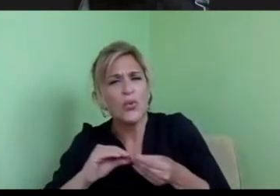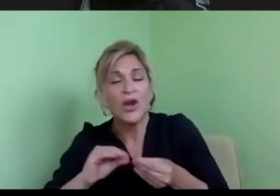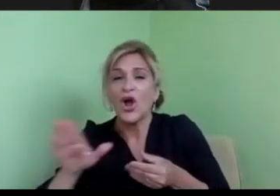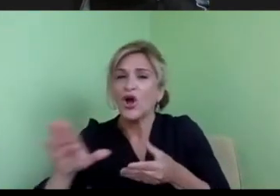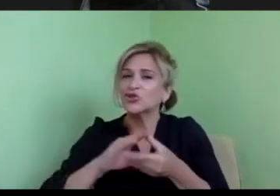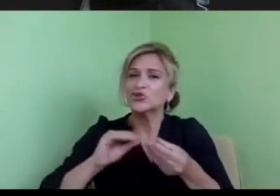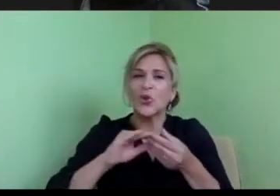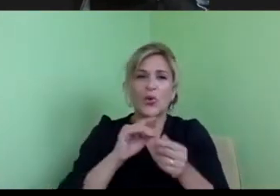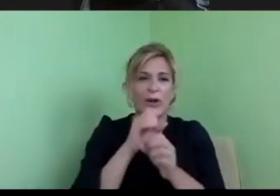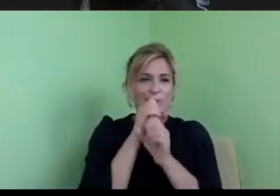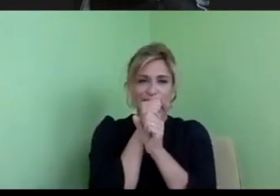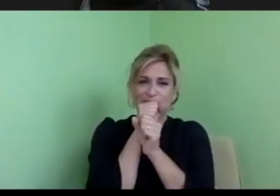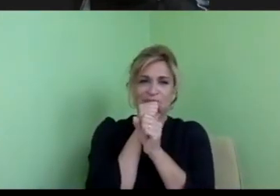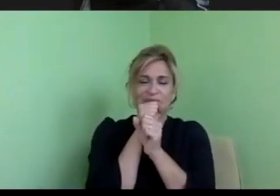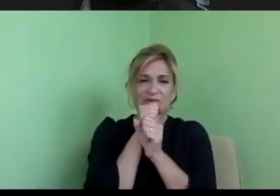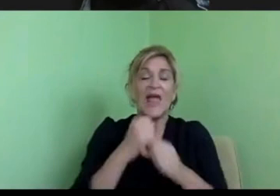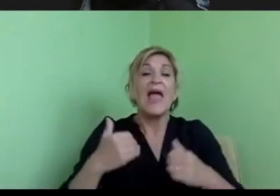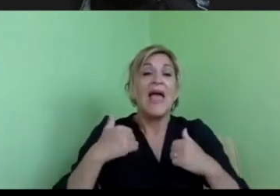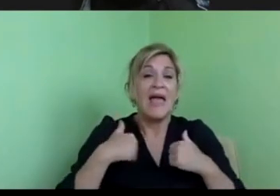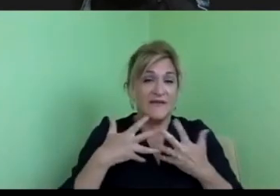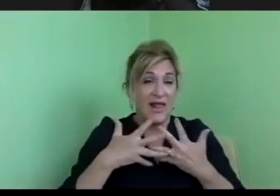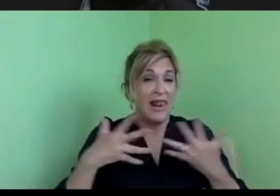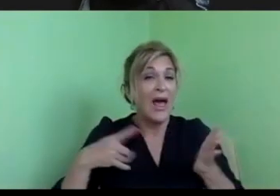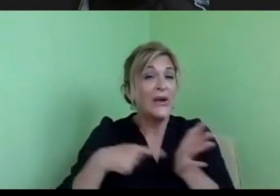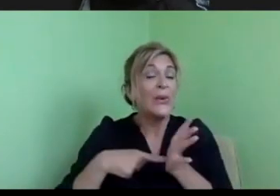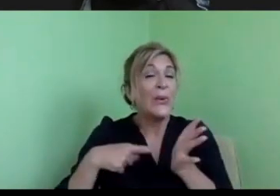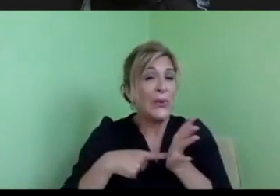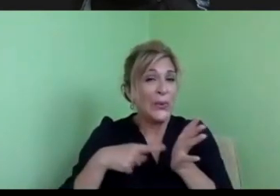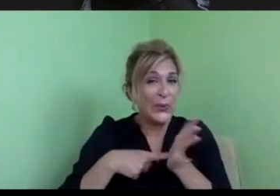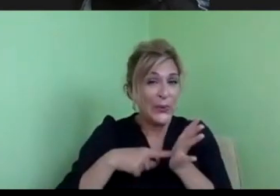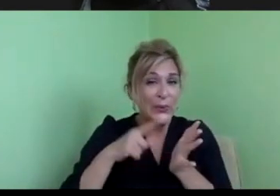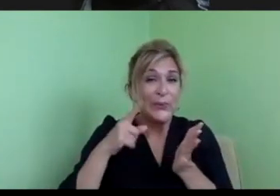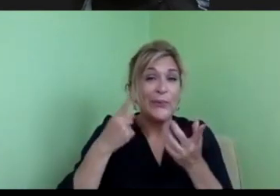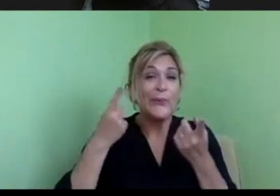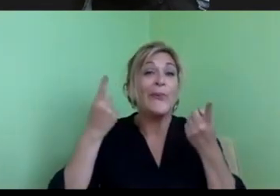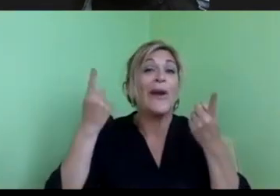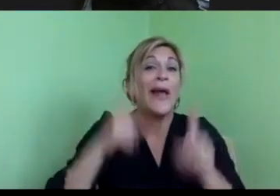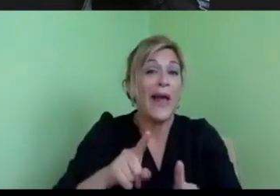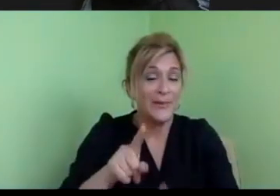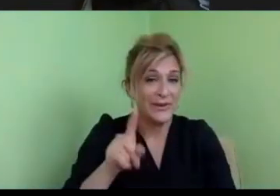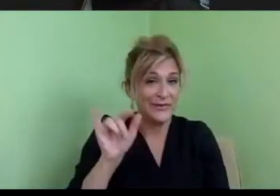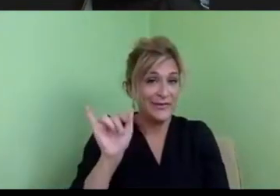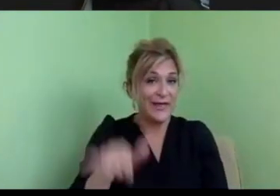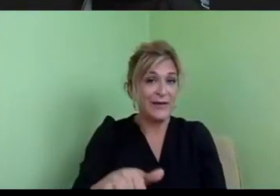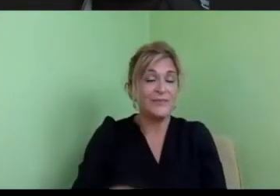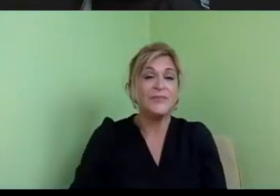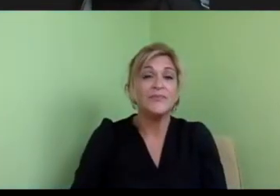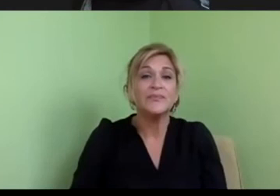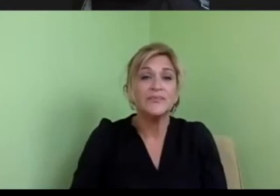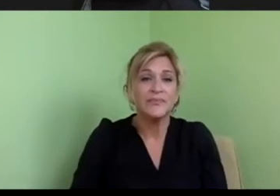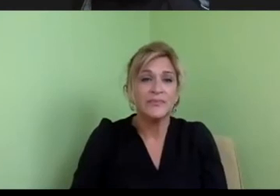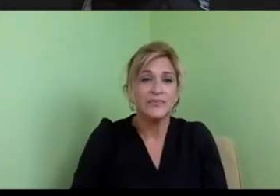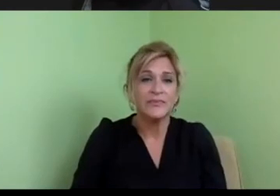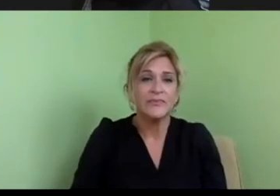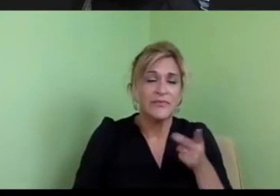and there's a lot of reckoning that needs to happen millions